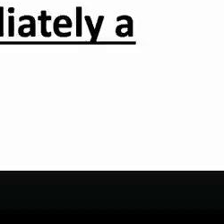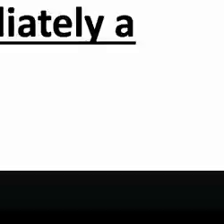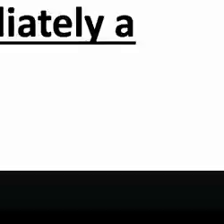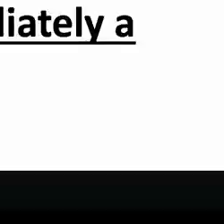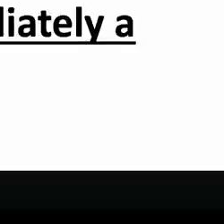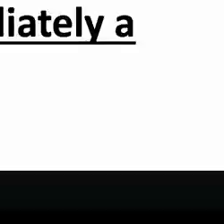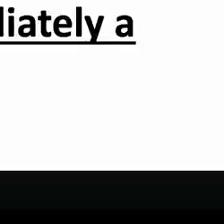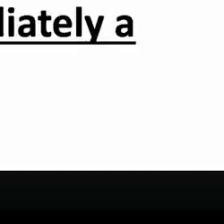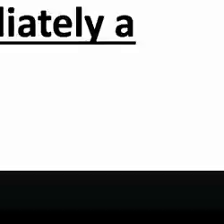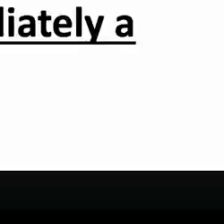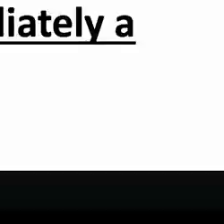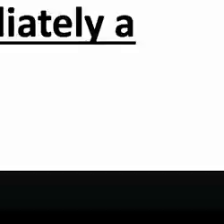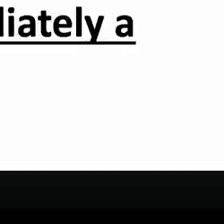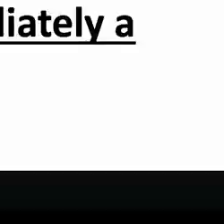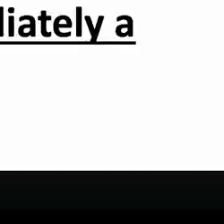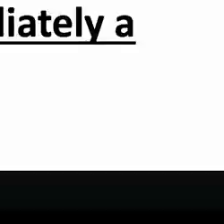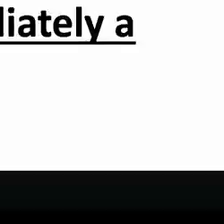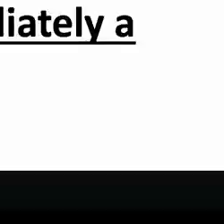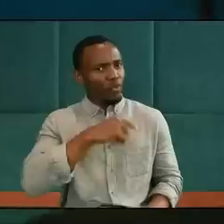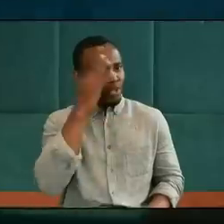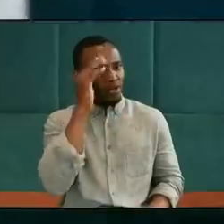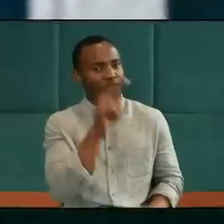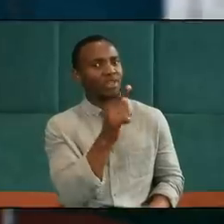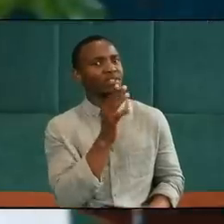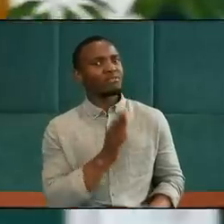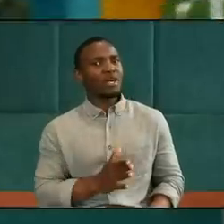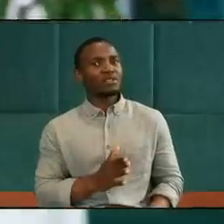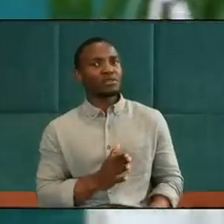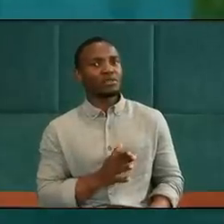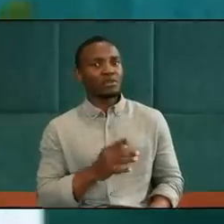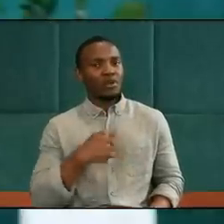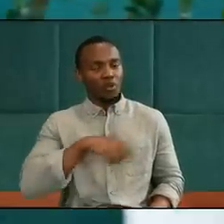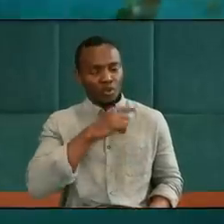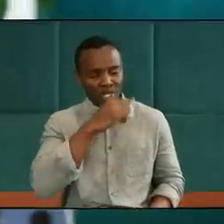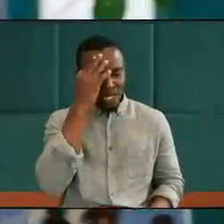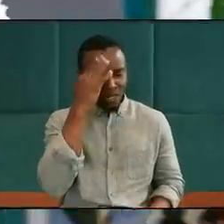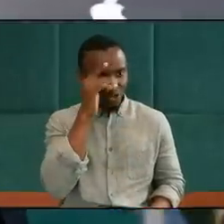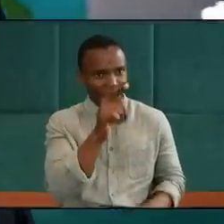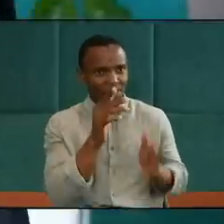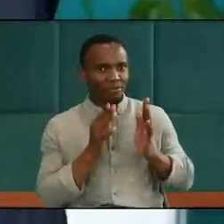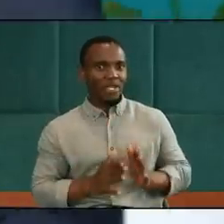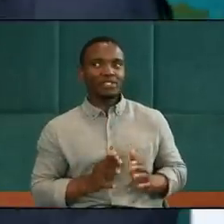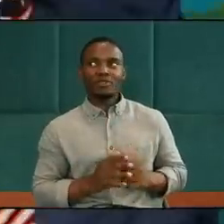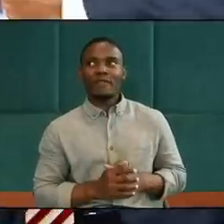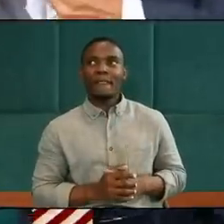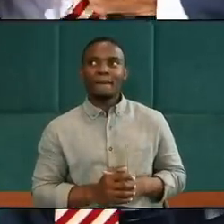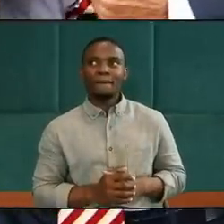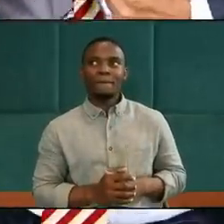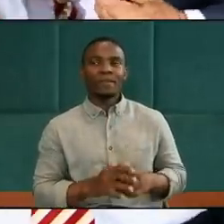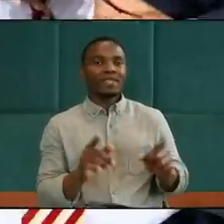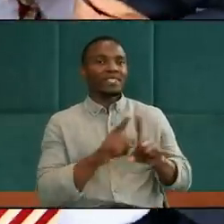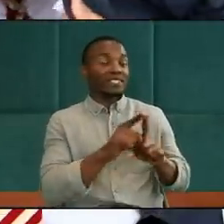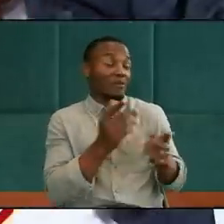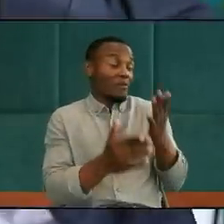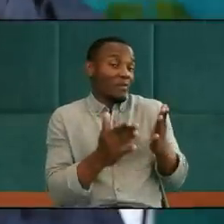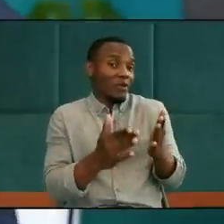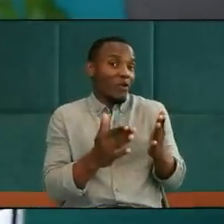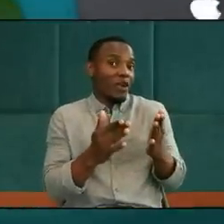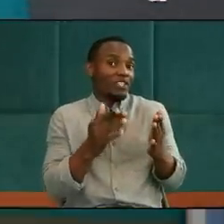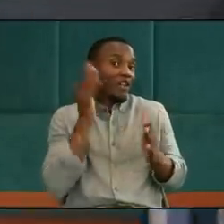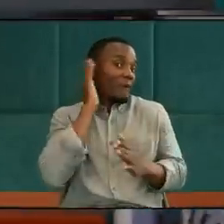came and said, "But we know this guy. We know this guy." You know, Peter must have the hood.